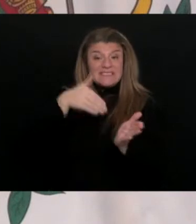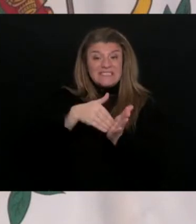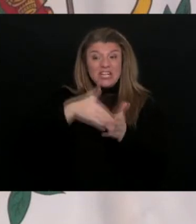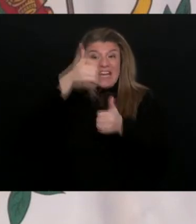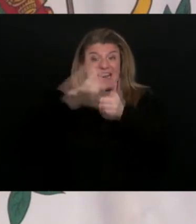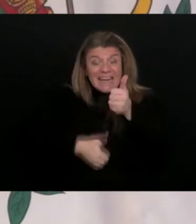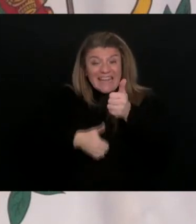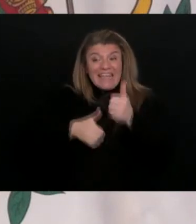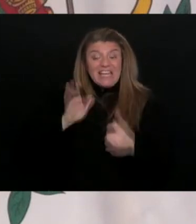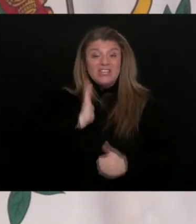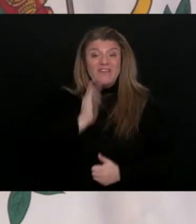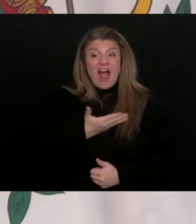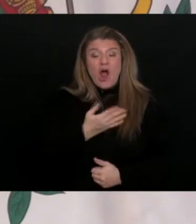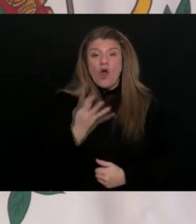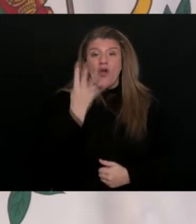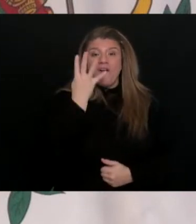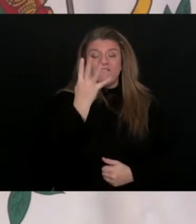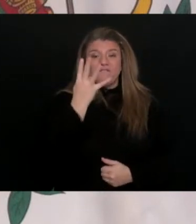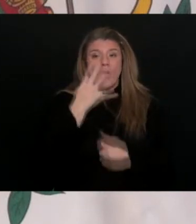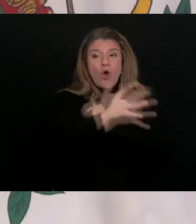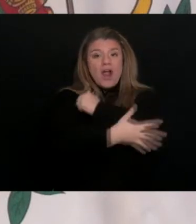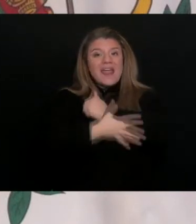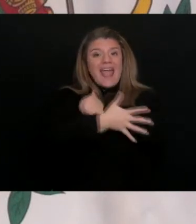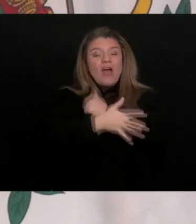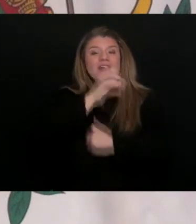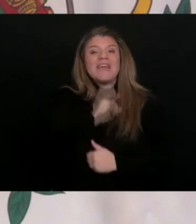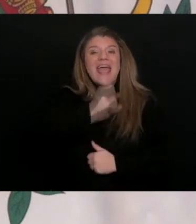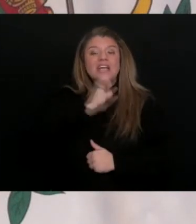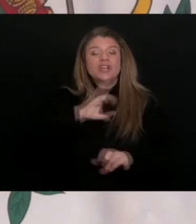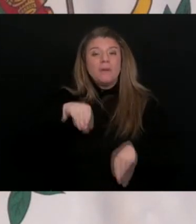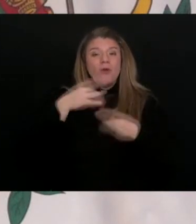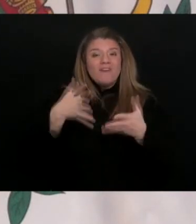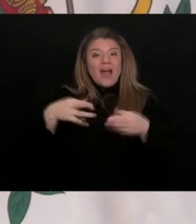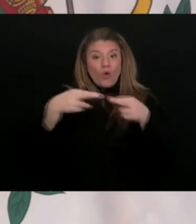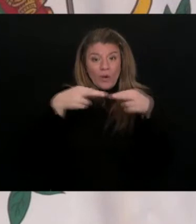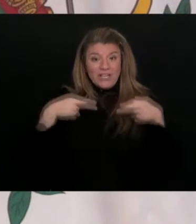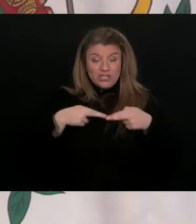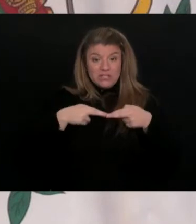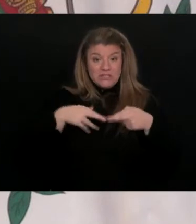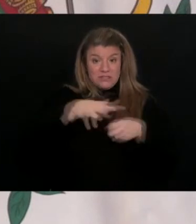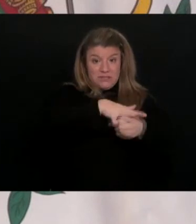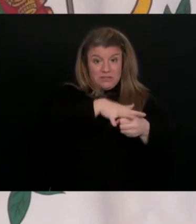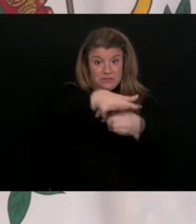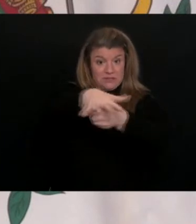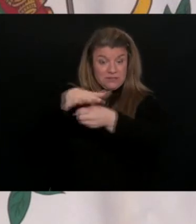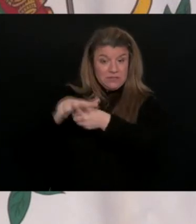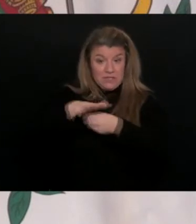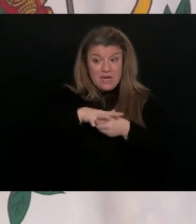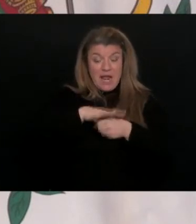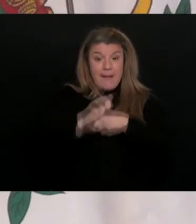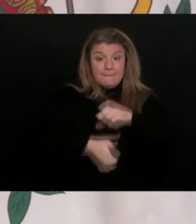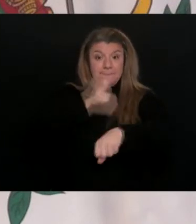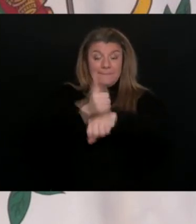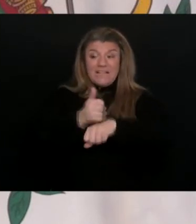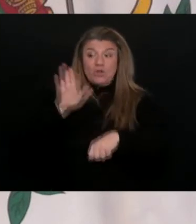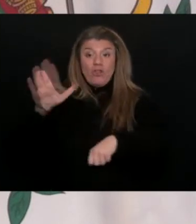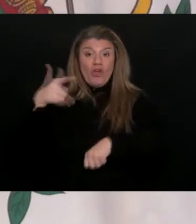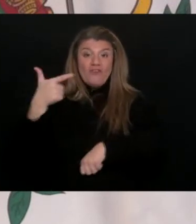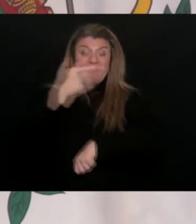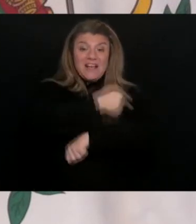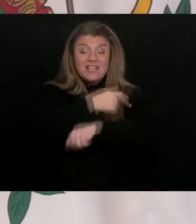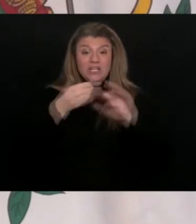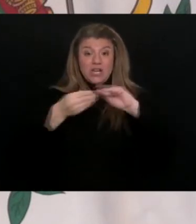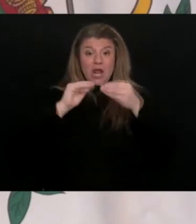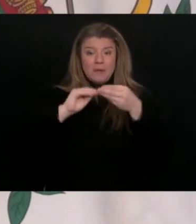of our state's 4 county aging provider regions, based on the vaccination rate, will